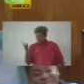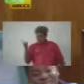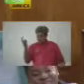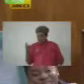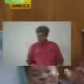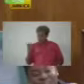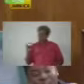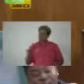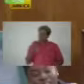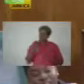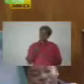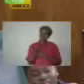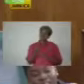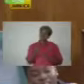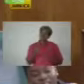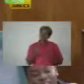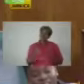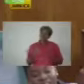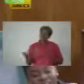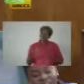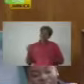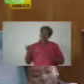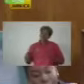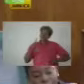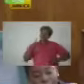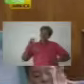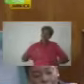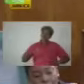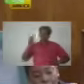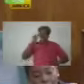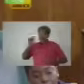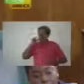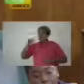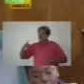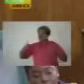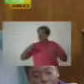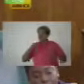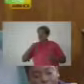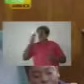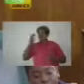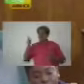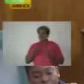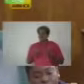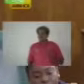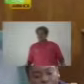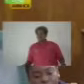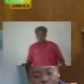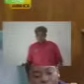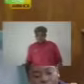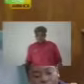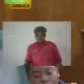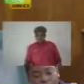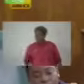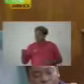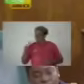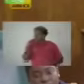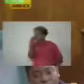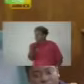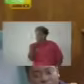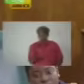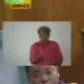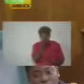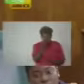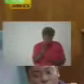That is the circumstances that a child that would have not had me would have long lost. They say from